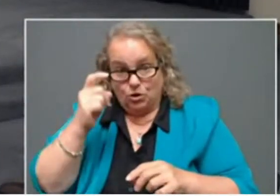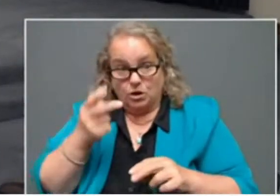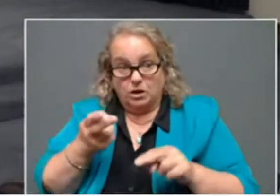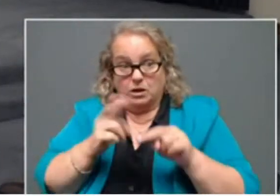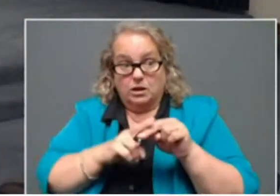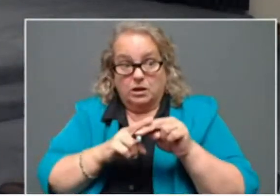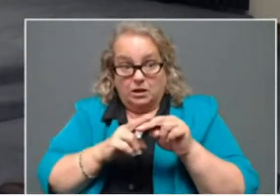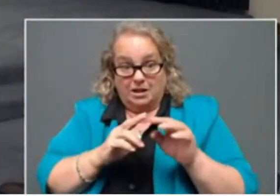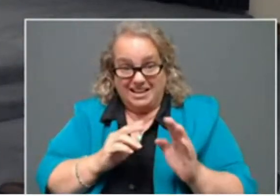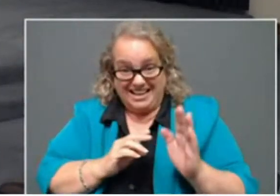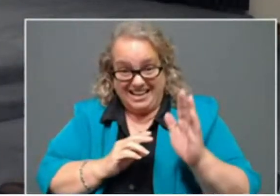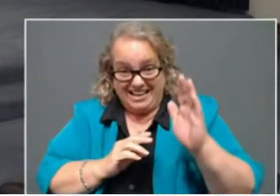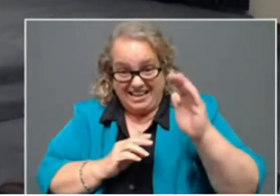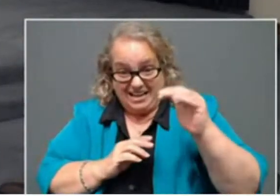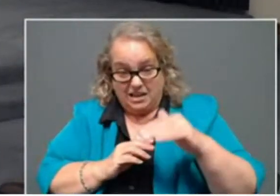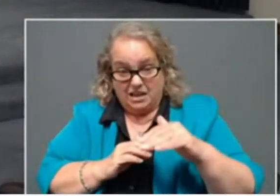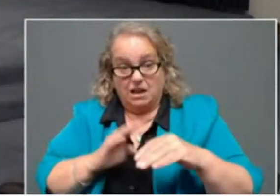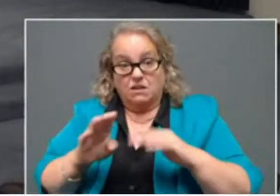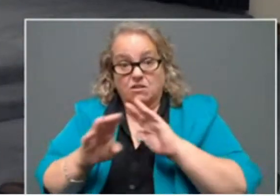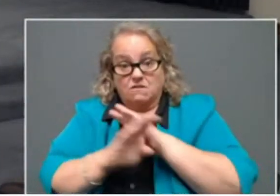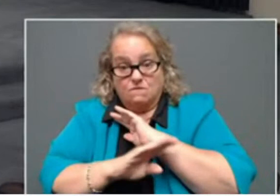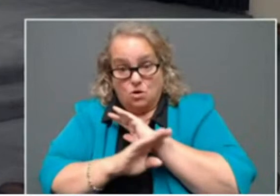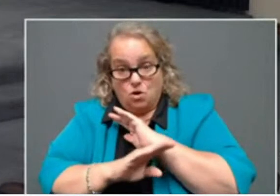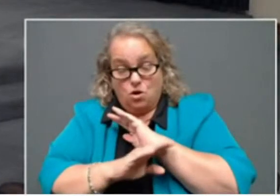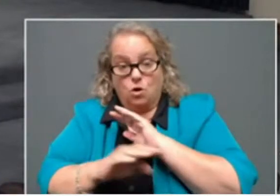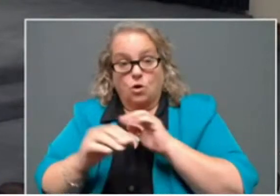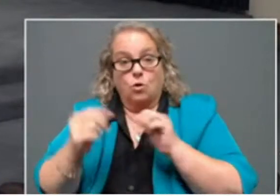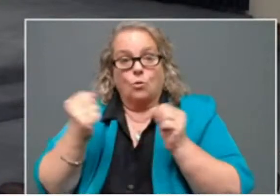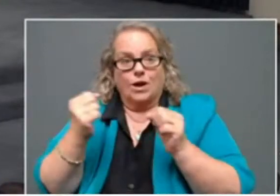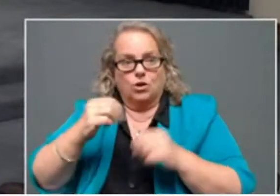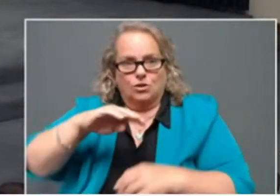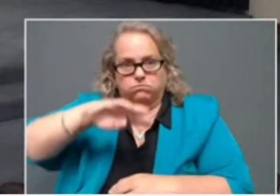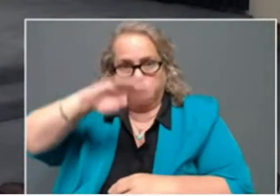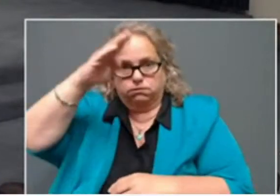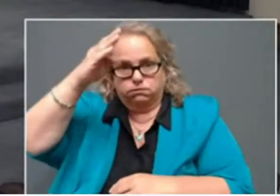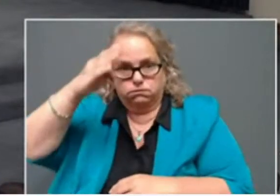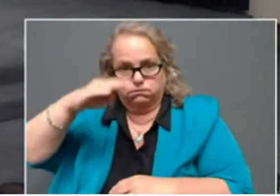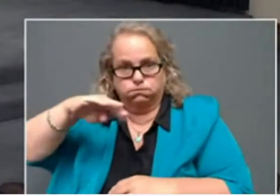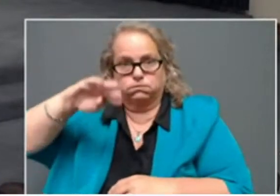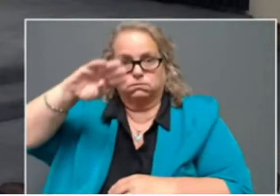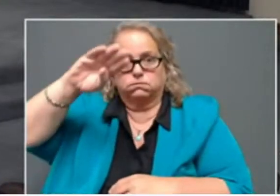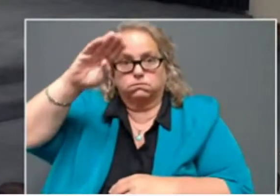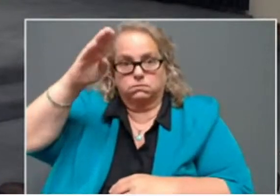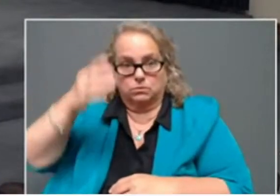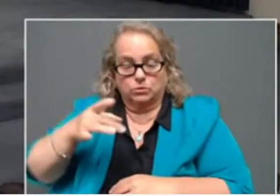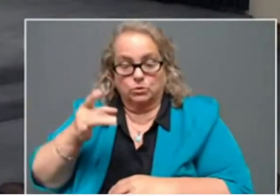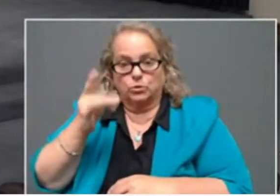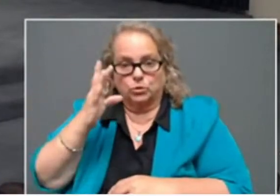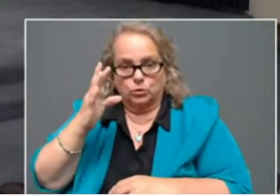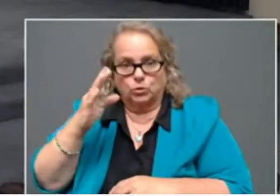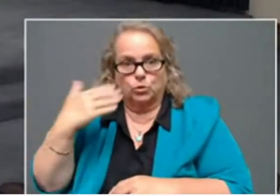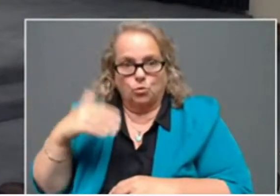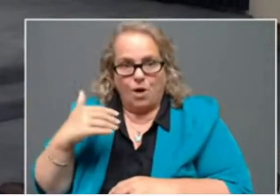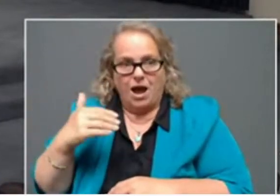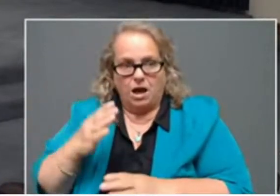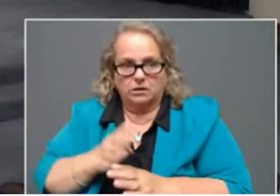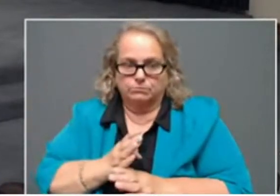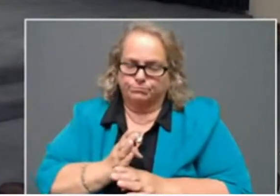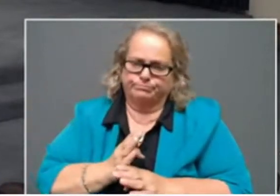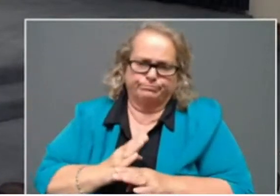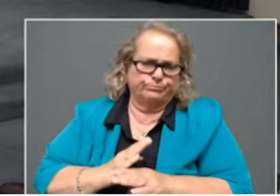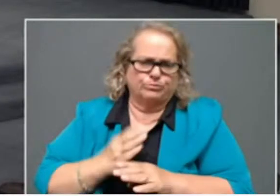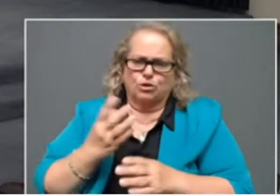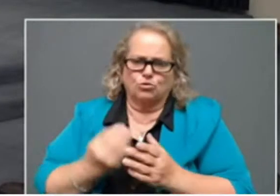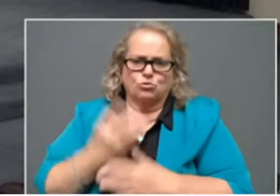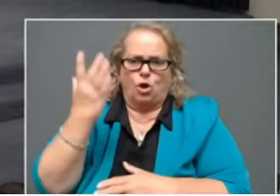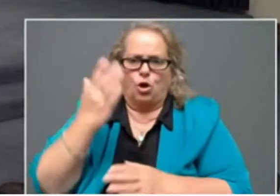a little bit in the fall and in the winter. That's when the curve, almost became vertical. It was increasing